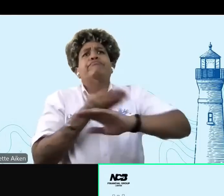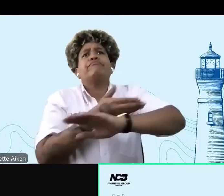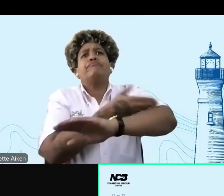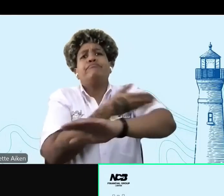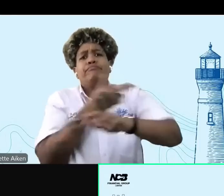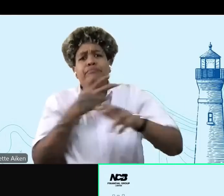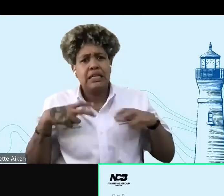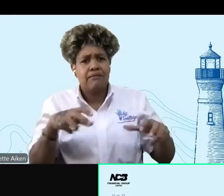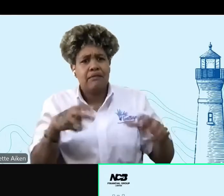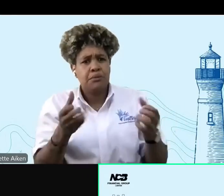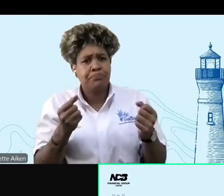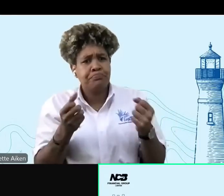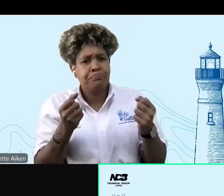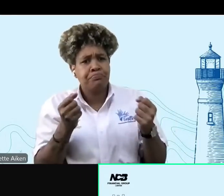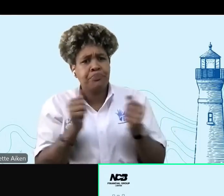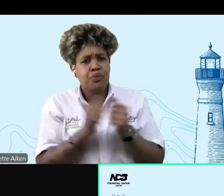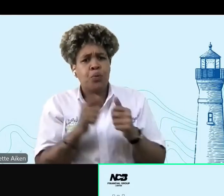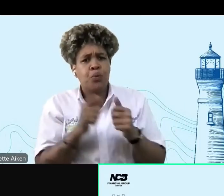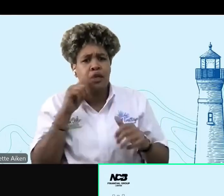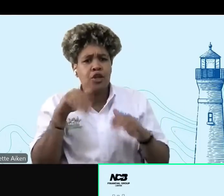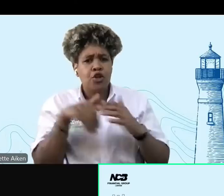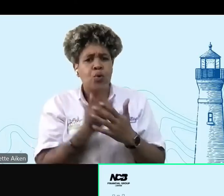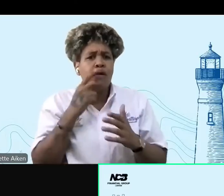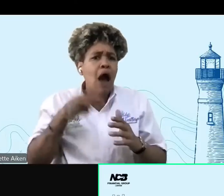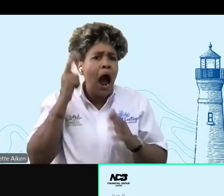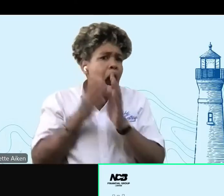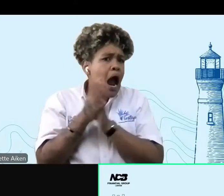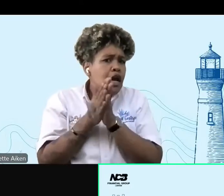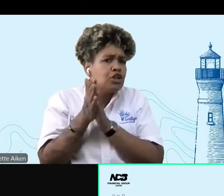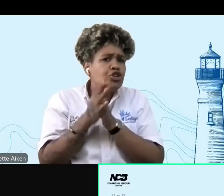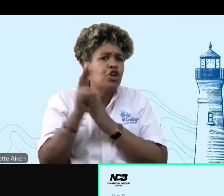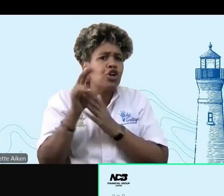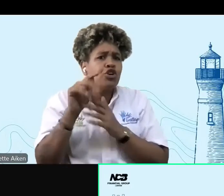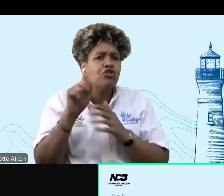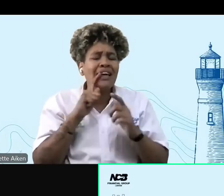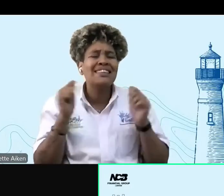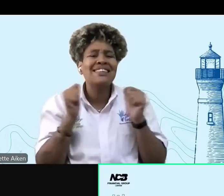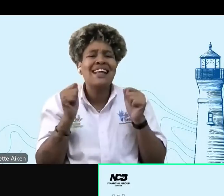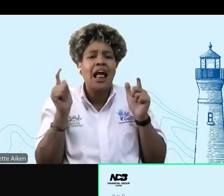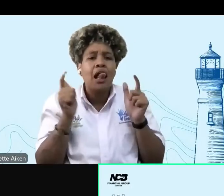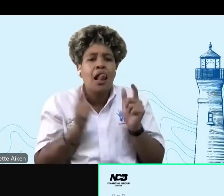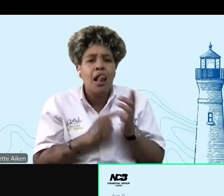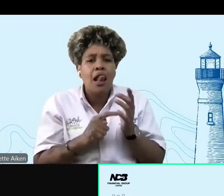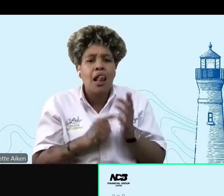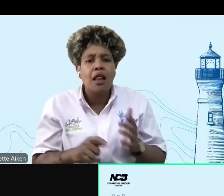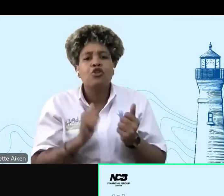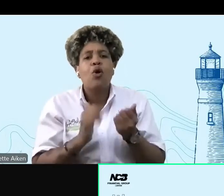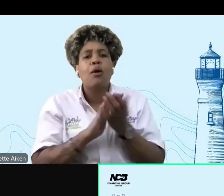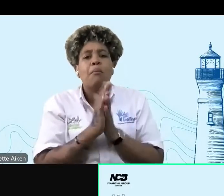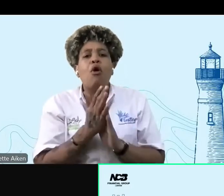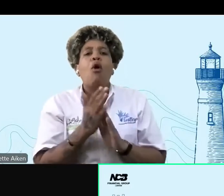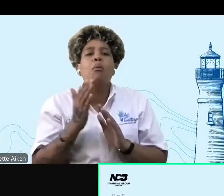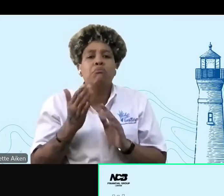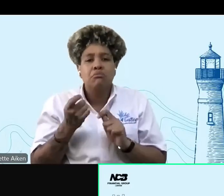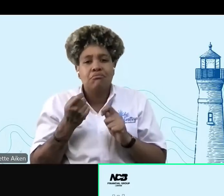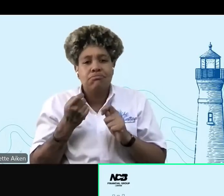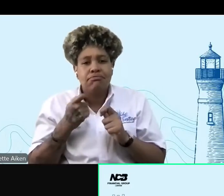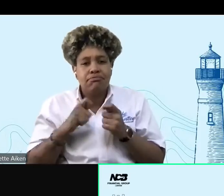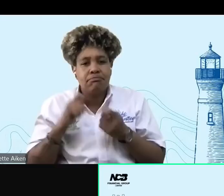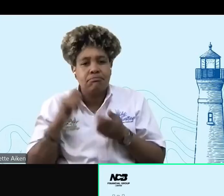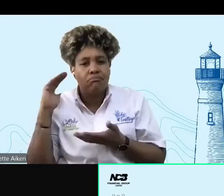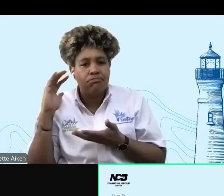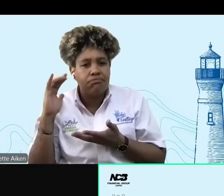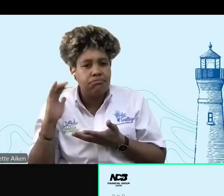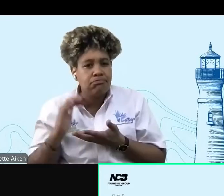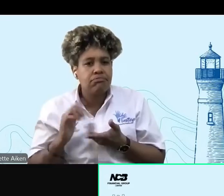banking with the headwinds of high interest rates and tight liquidity now turning into tailwinds. We are in a great